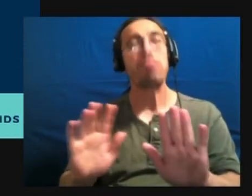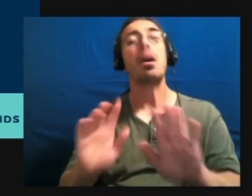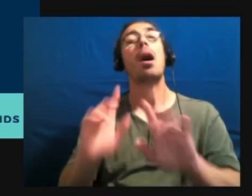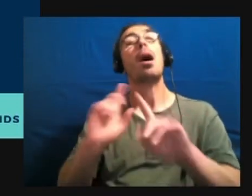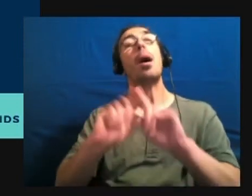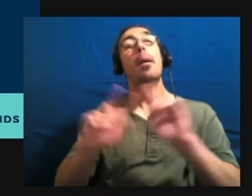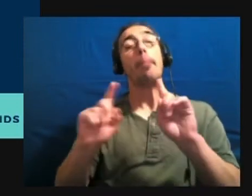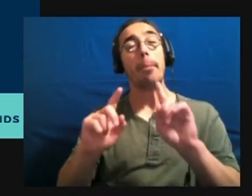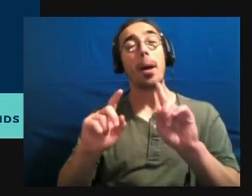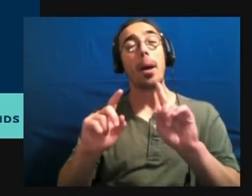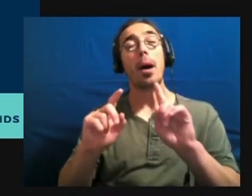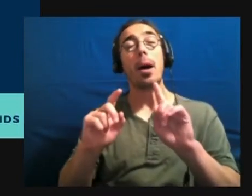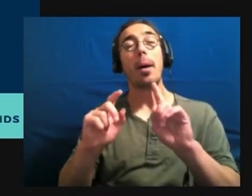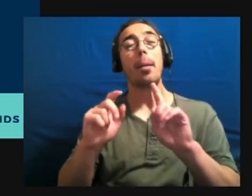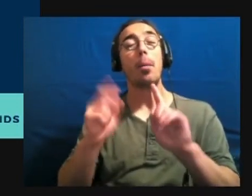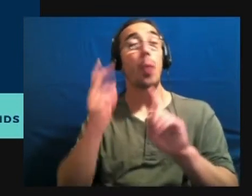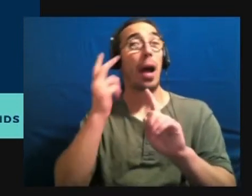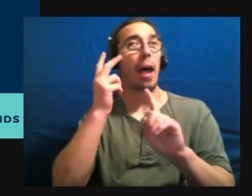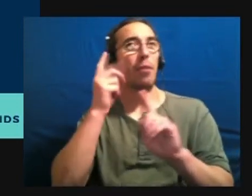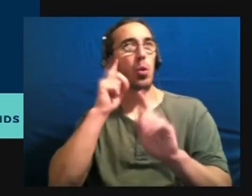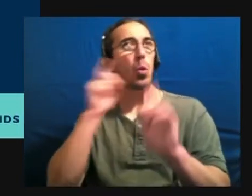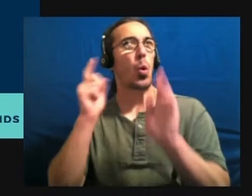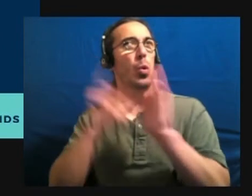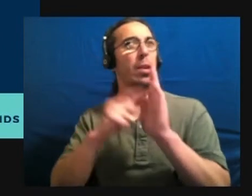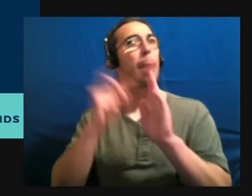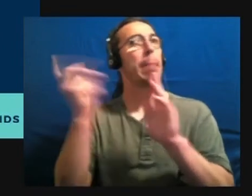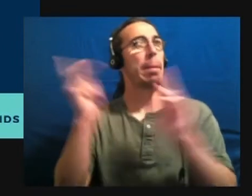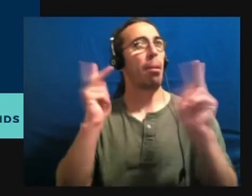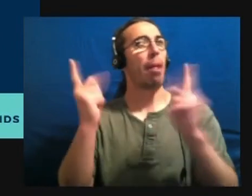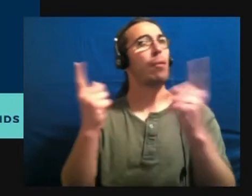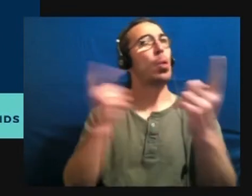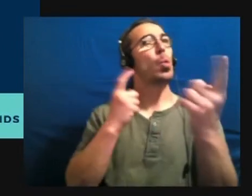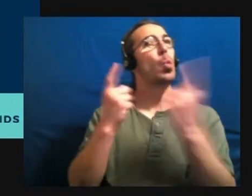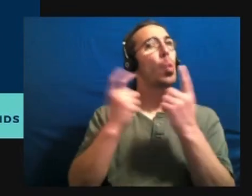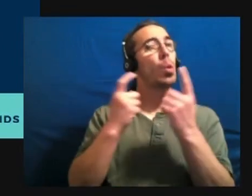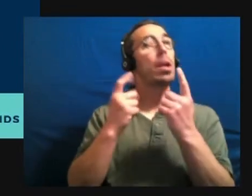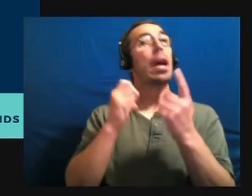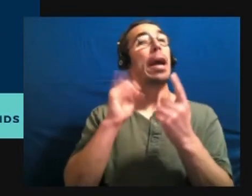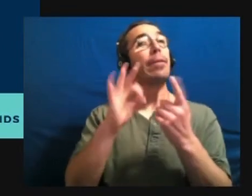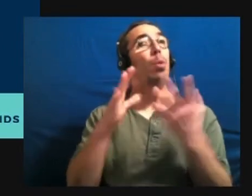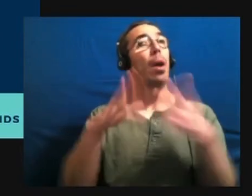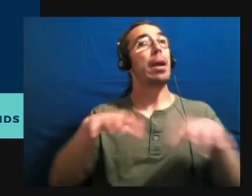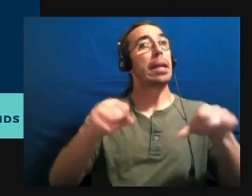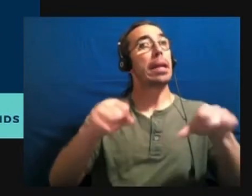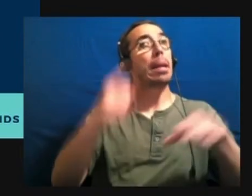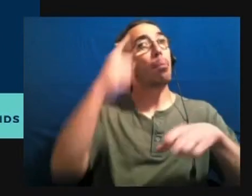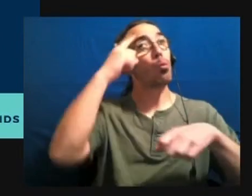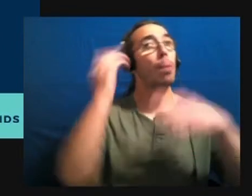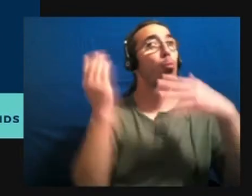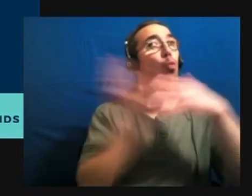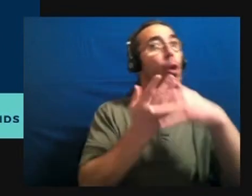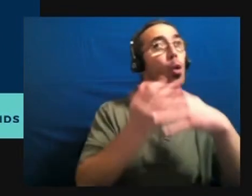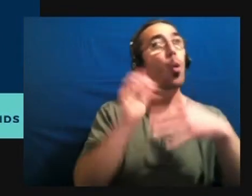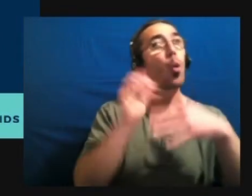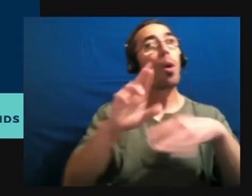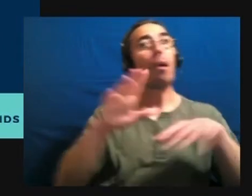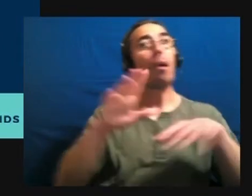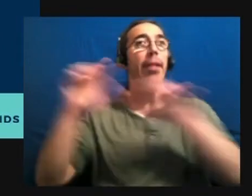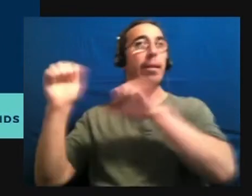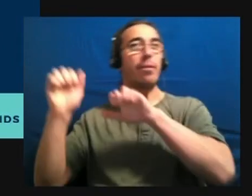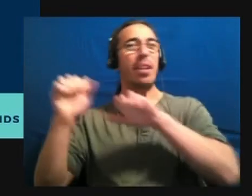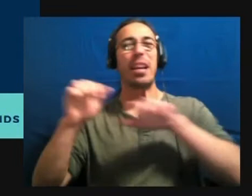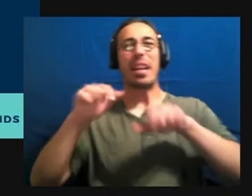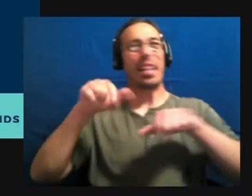have a question or two to kind of give you a brain break. And if anybody needs to step away, these are all recorded. Feel